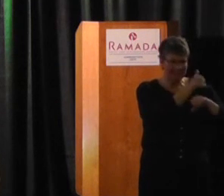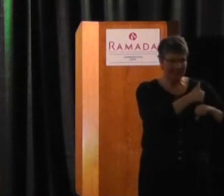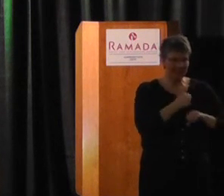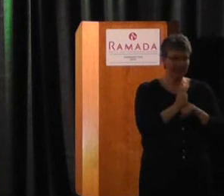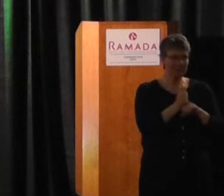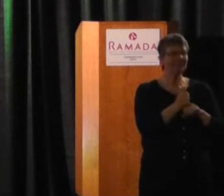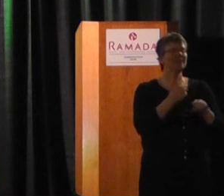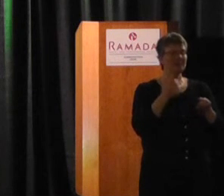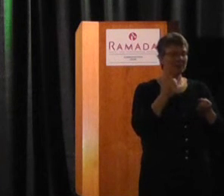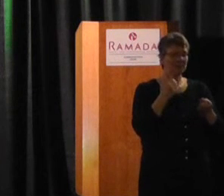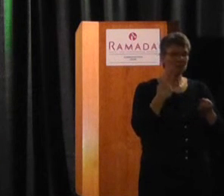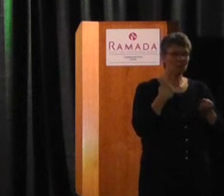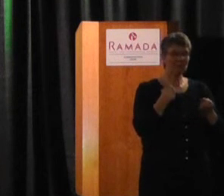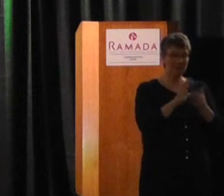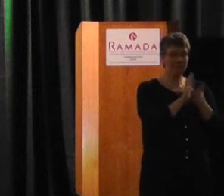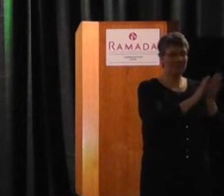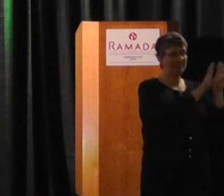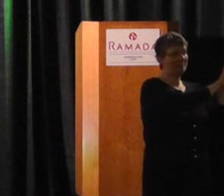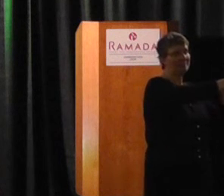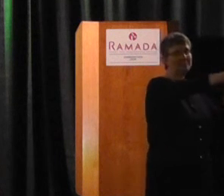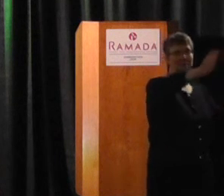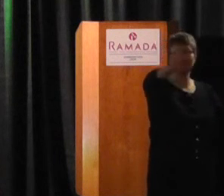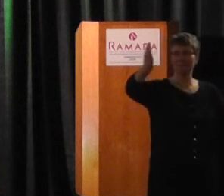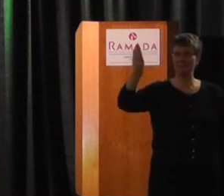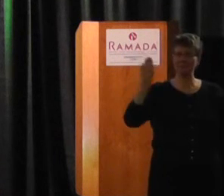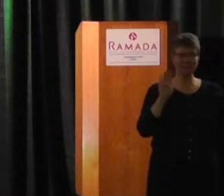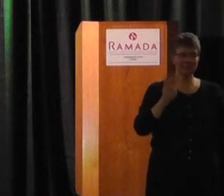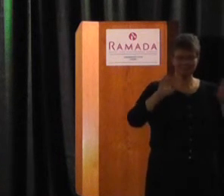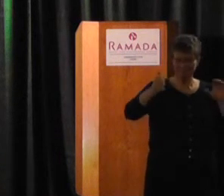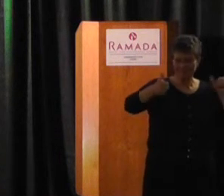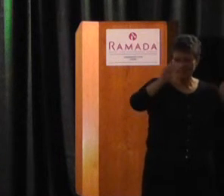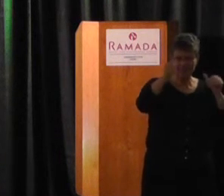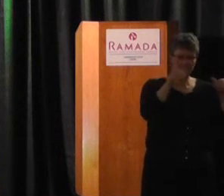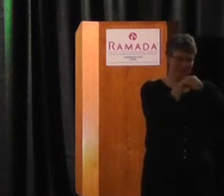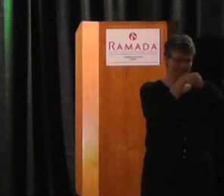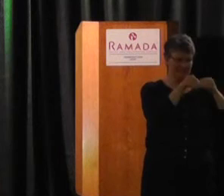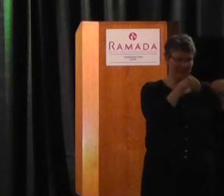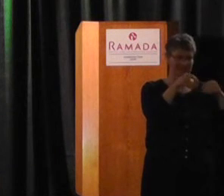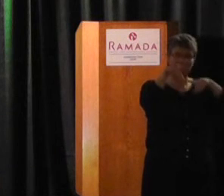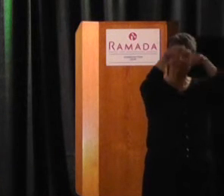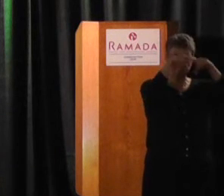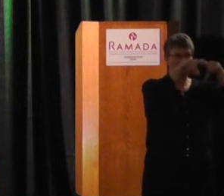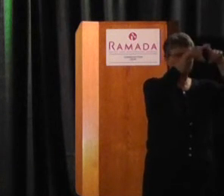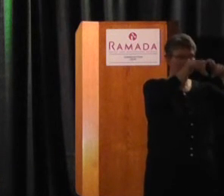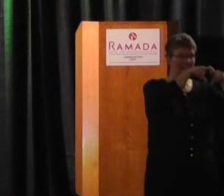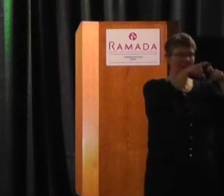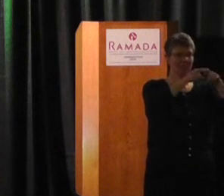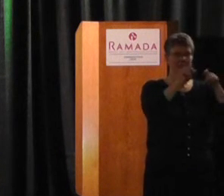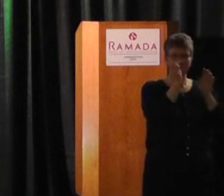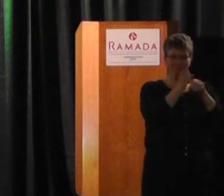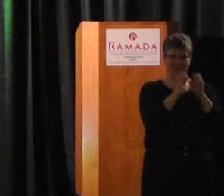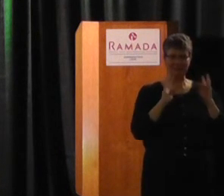added a second row of paper to make a hallway around the whole space, and hung up all of the plastic figures from the ceiling. The space was